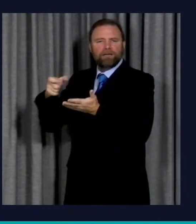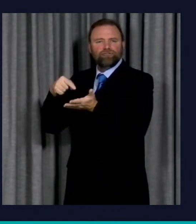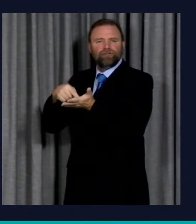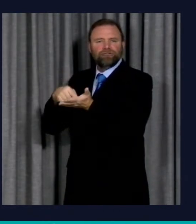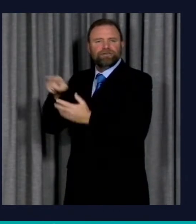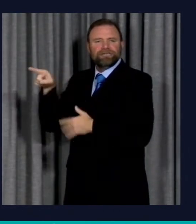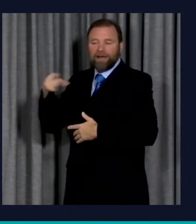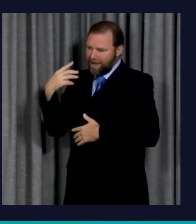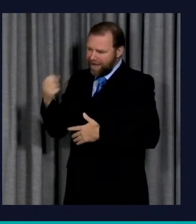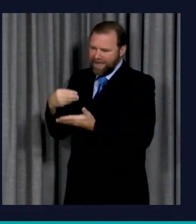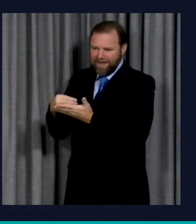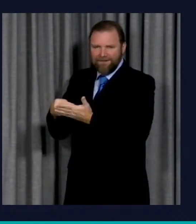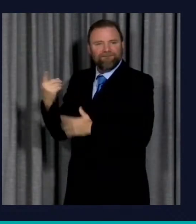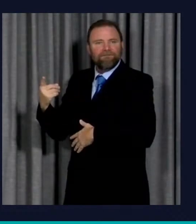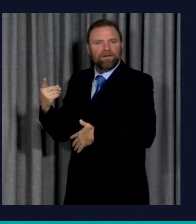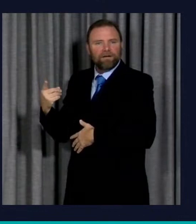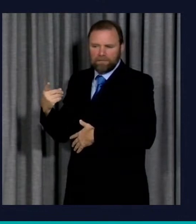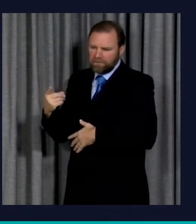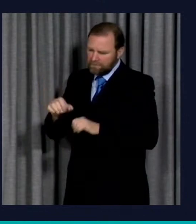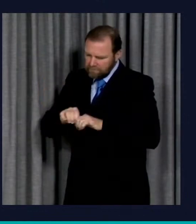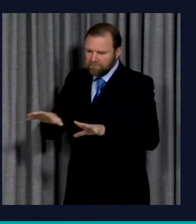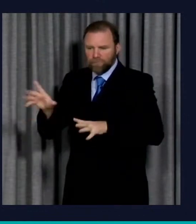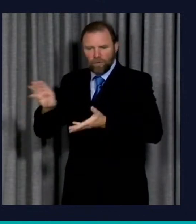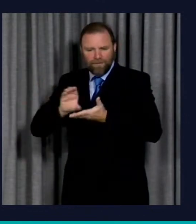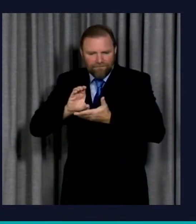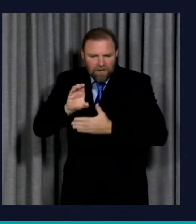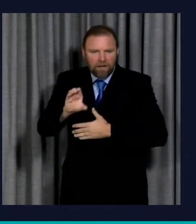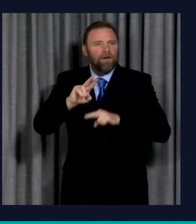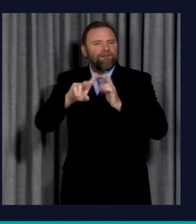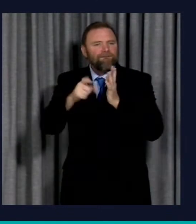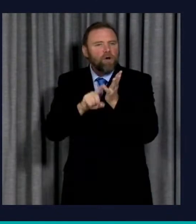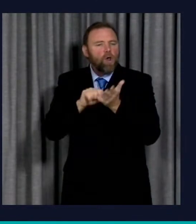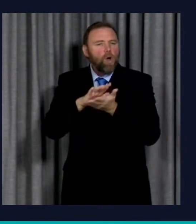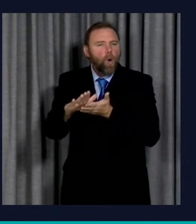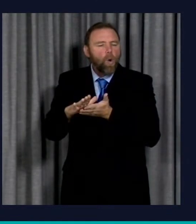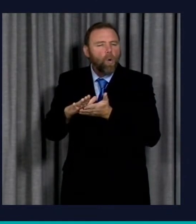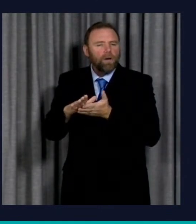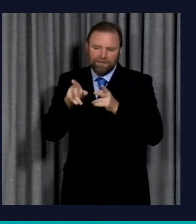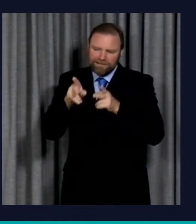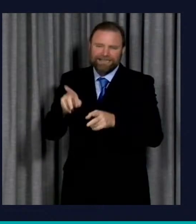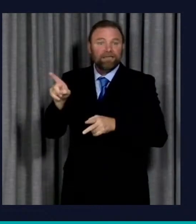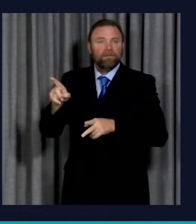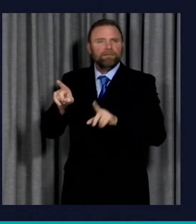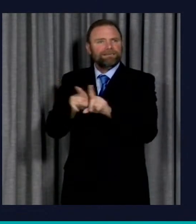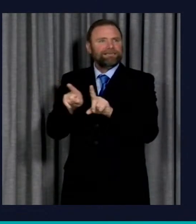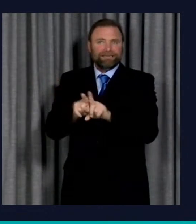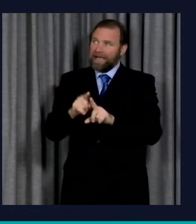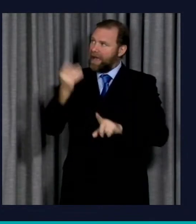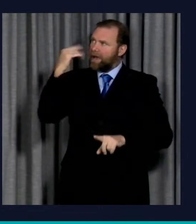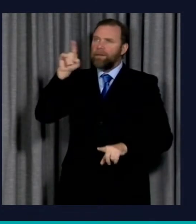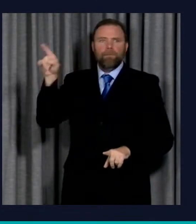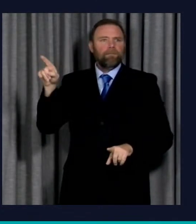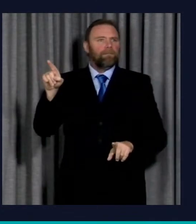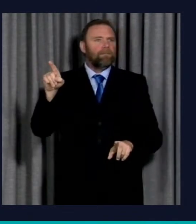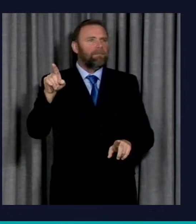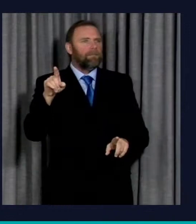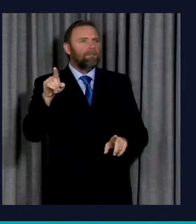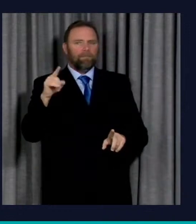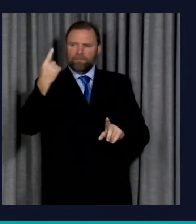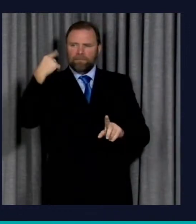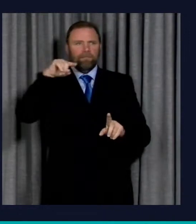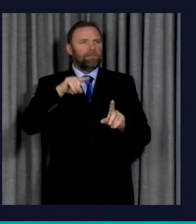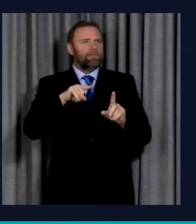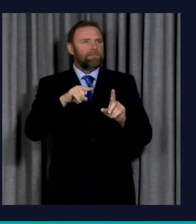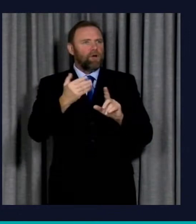a furlough scheme and a self-employed scheme of the sort that they were prepared to operate earlier